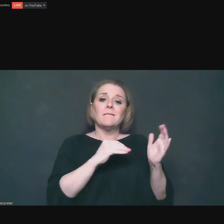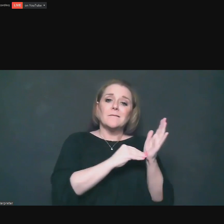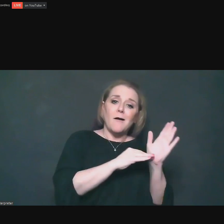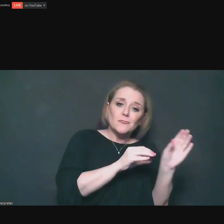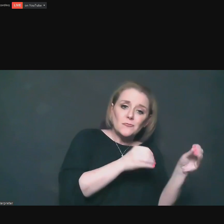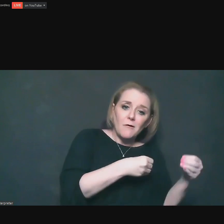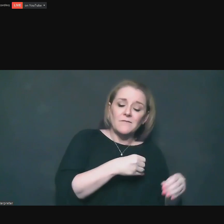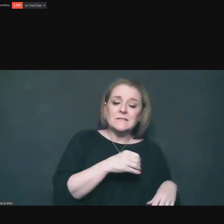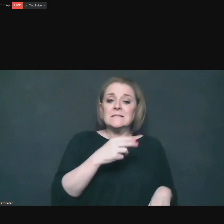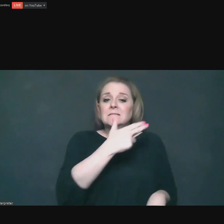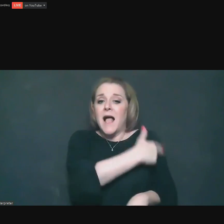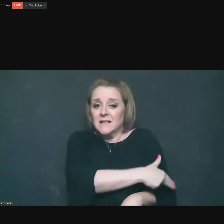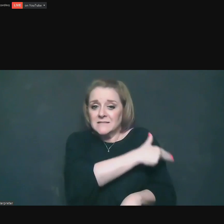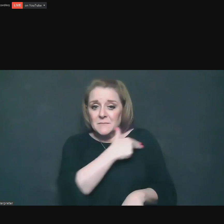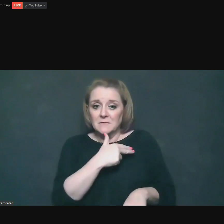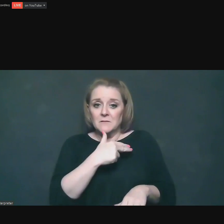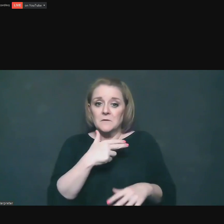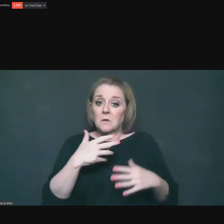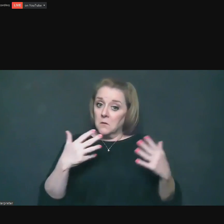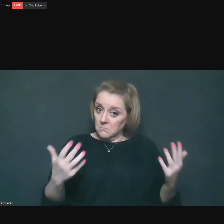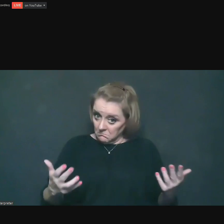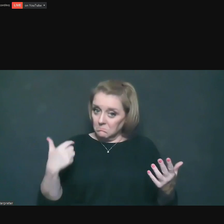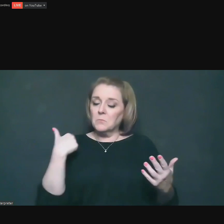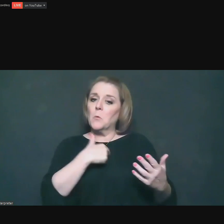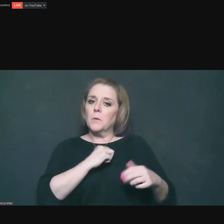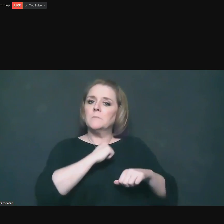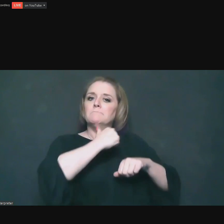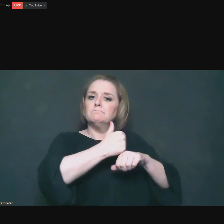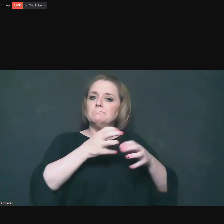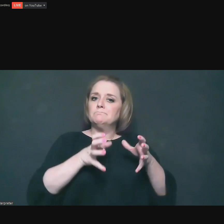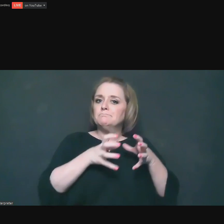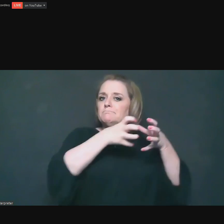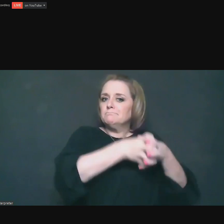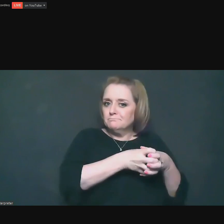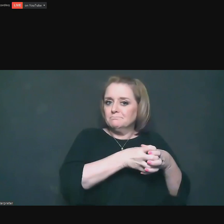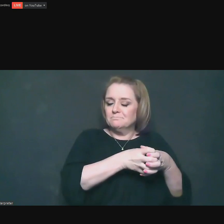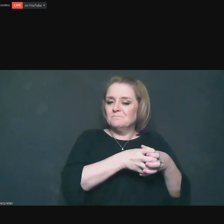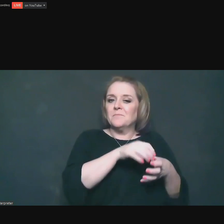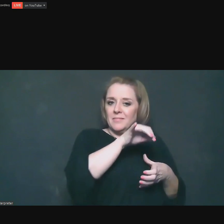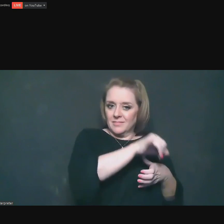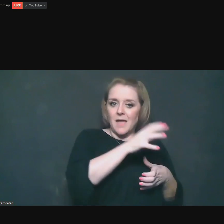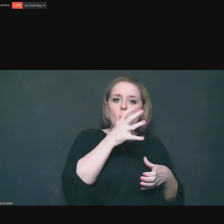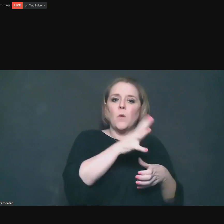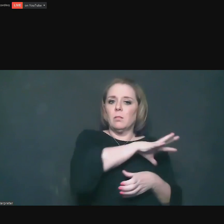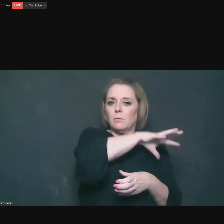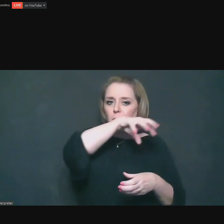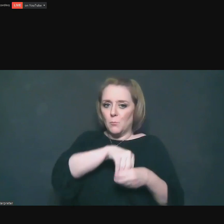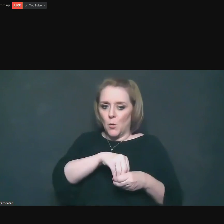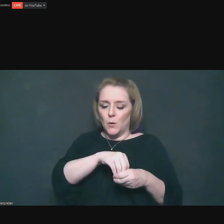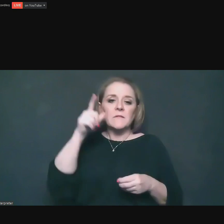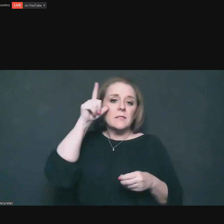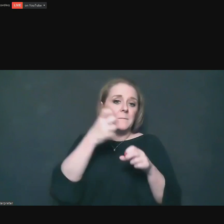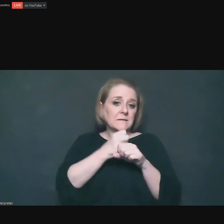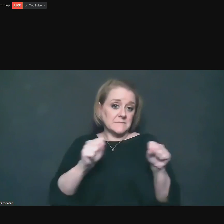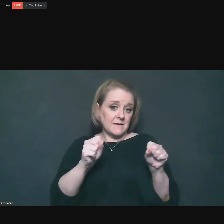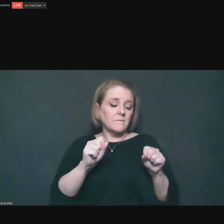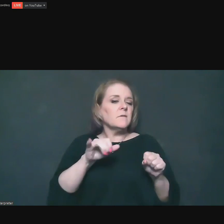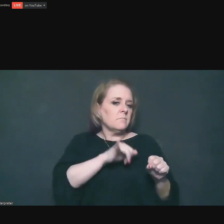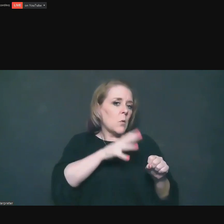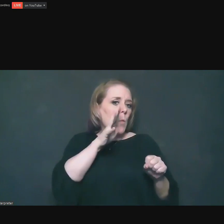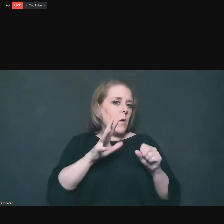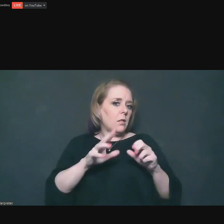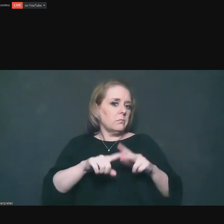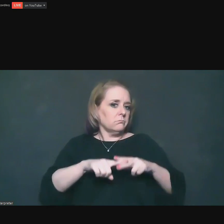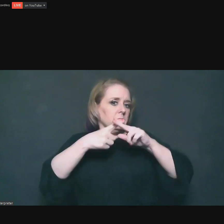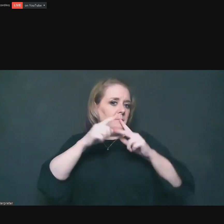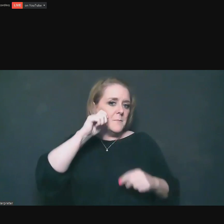hospitals. And so we created a category that will be a part of the portal that will be updated tomorrow. That essential